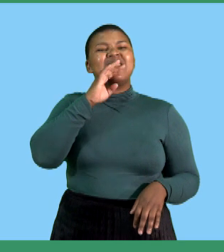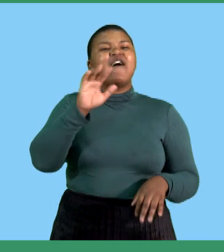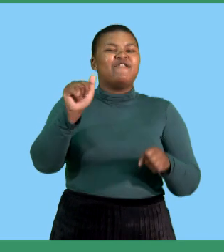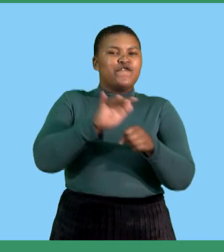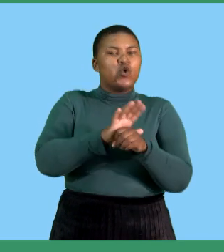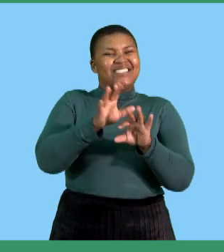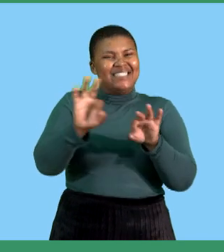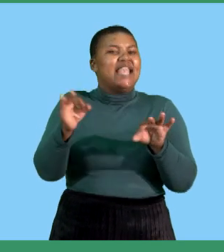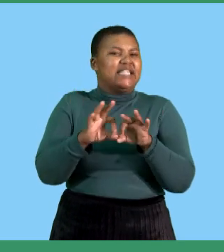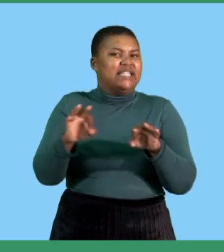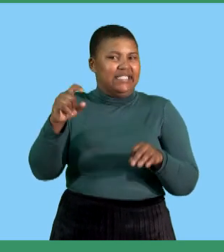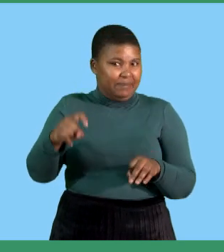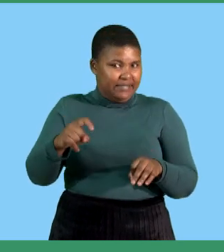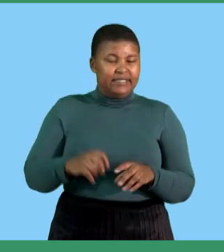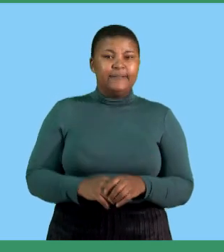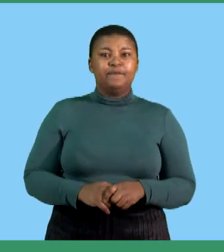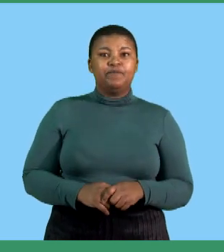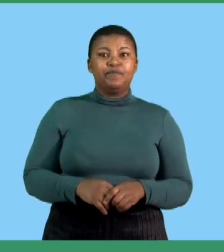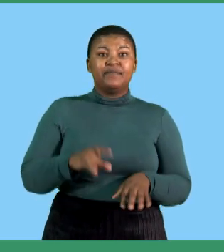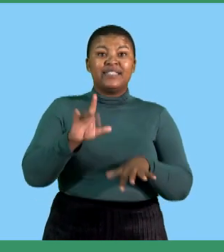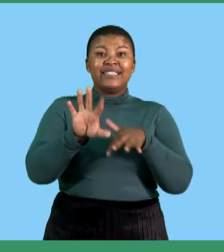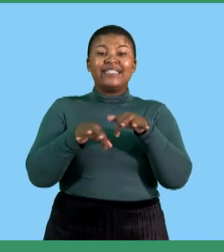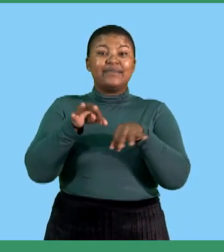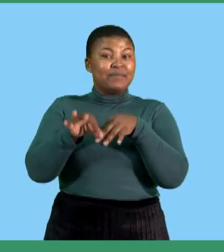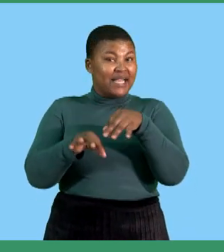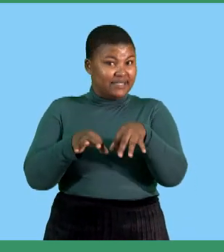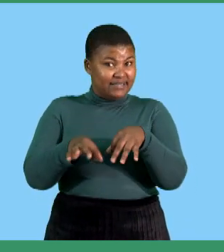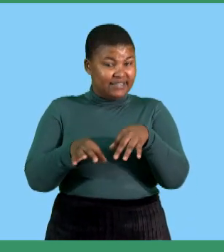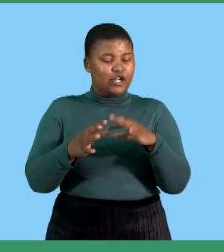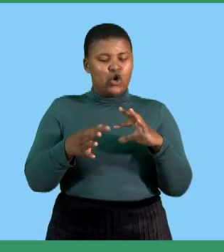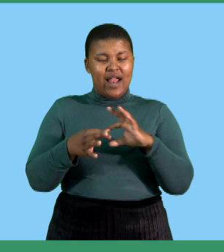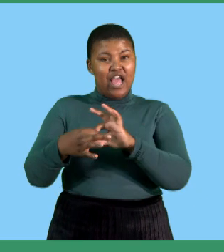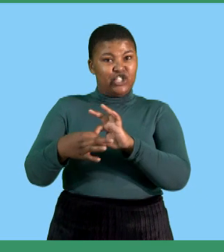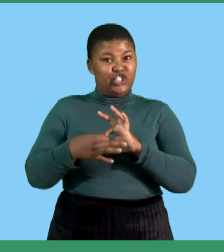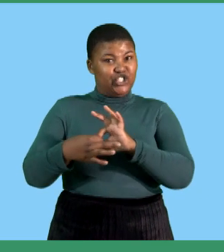full sentences. What must be described? We must describe the